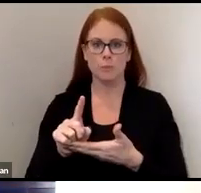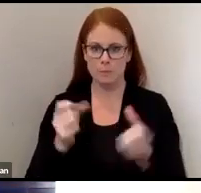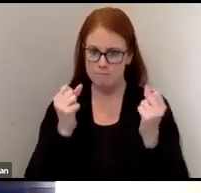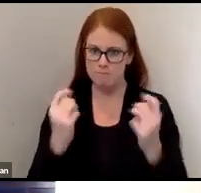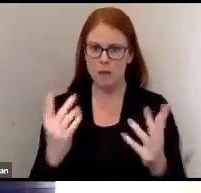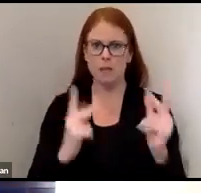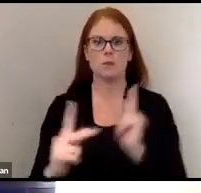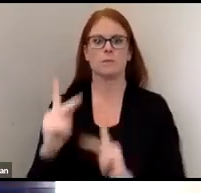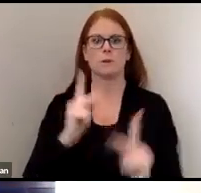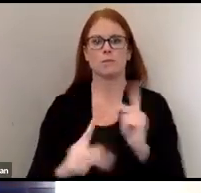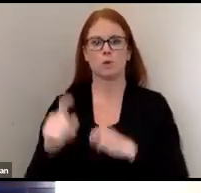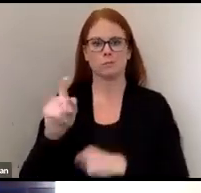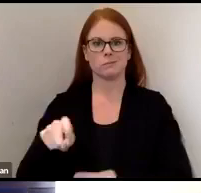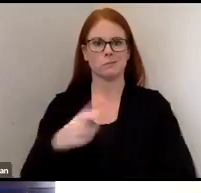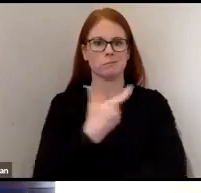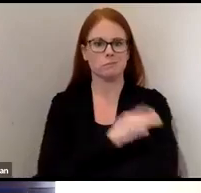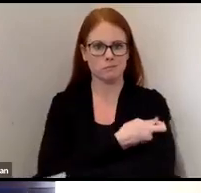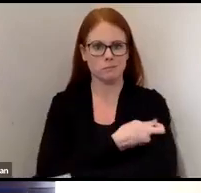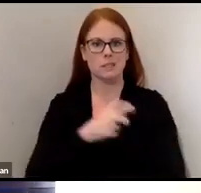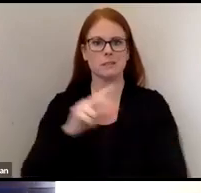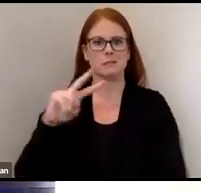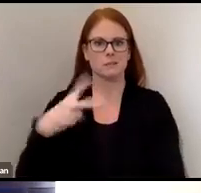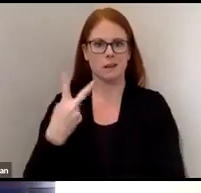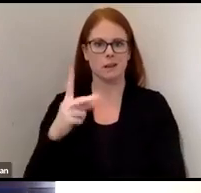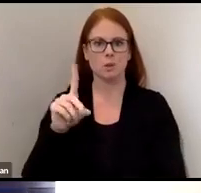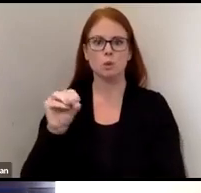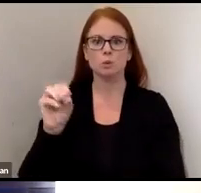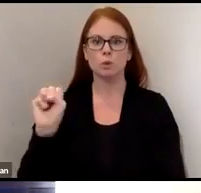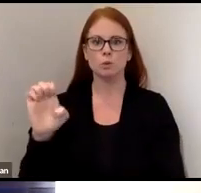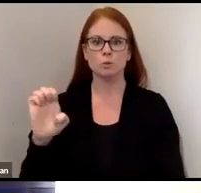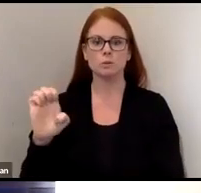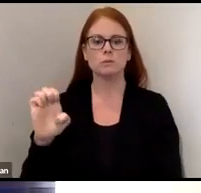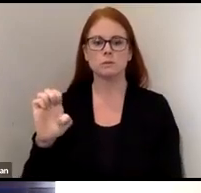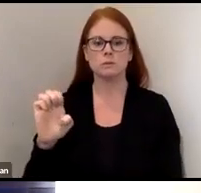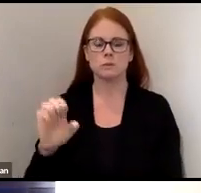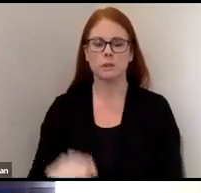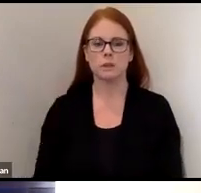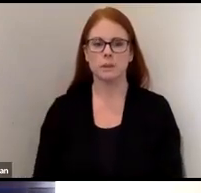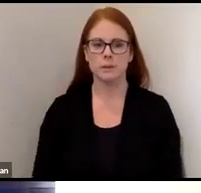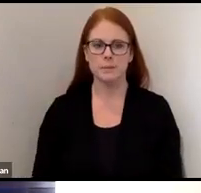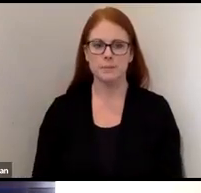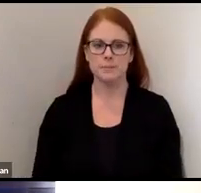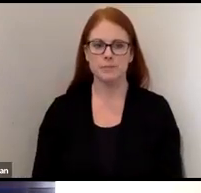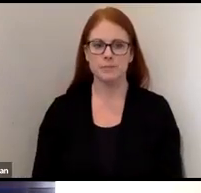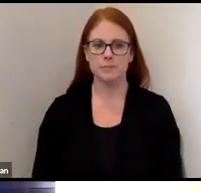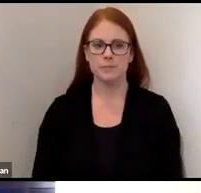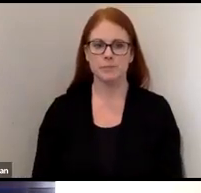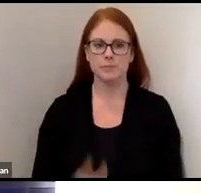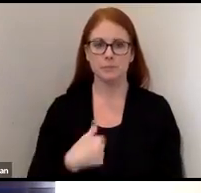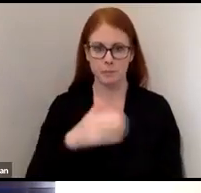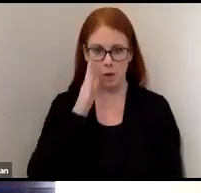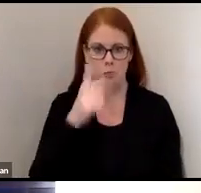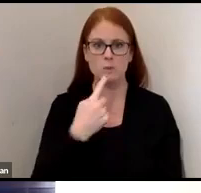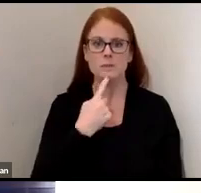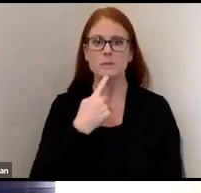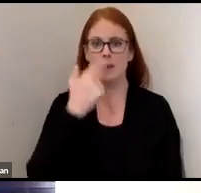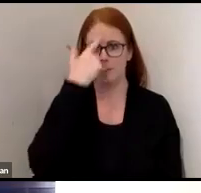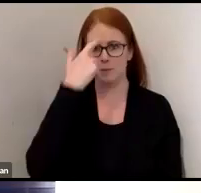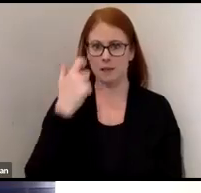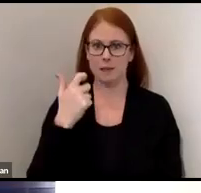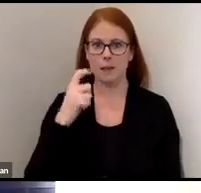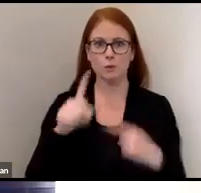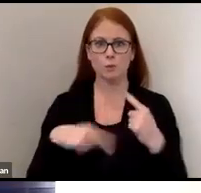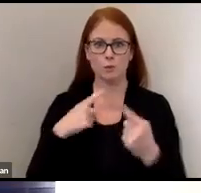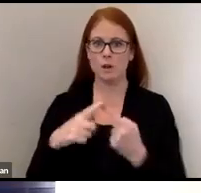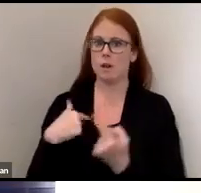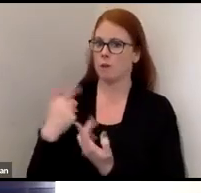people needing their second doses. And I will say, because right when I